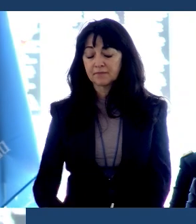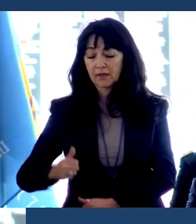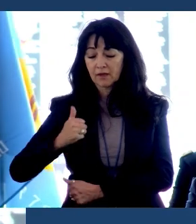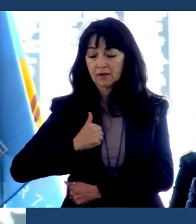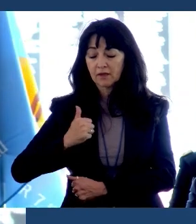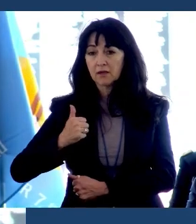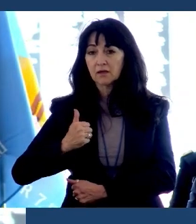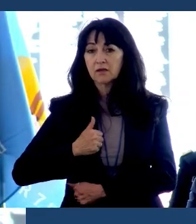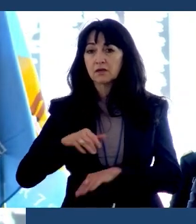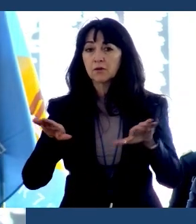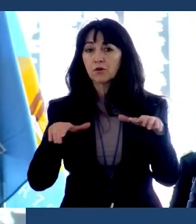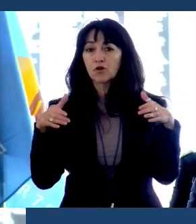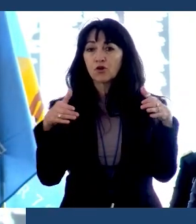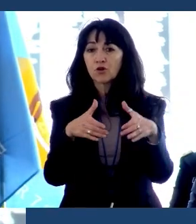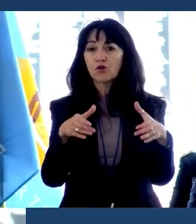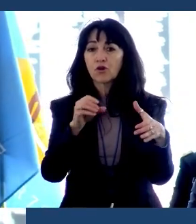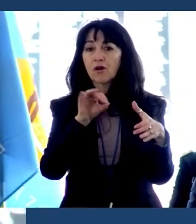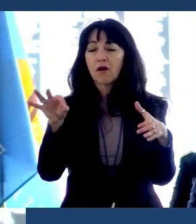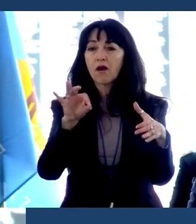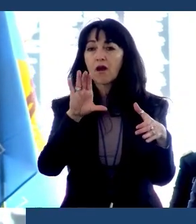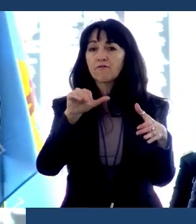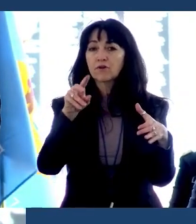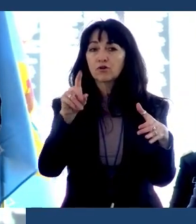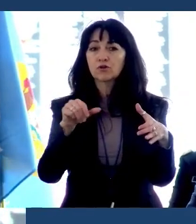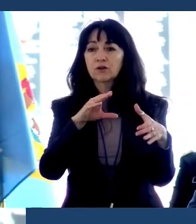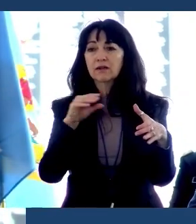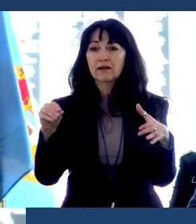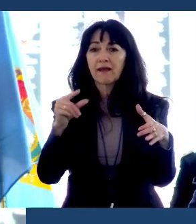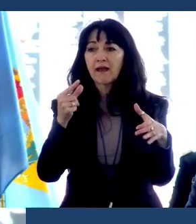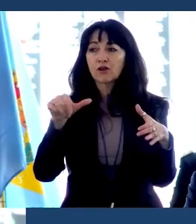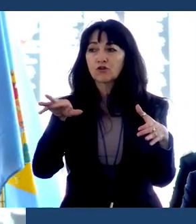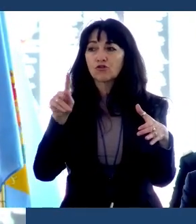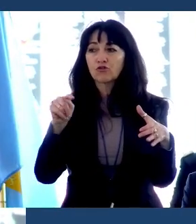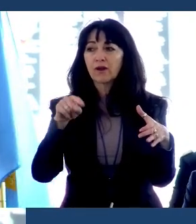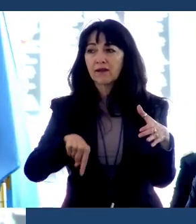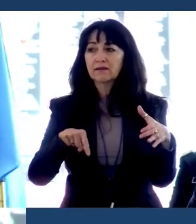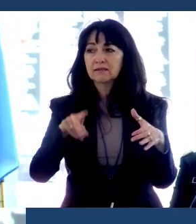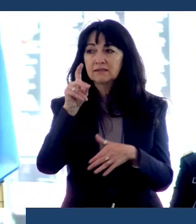Military Order of the Cootie and Auxiliary Grand of Delaware.